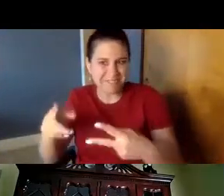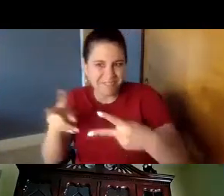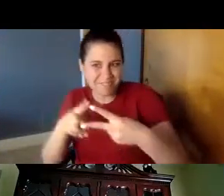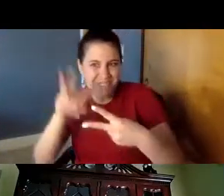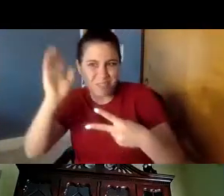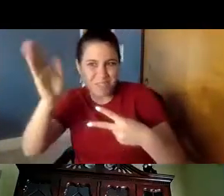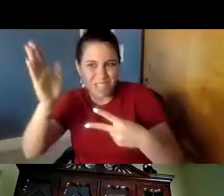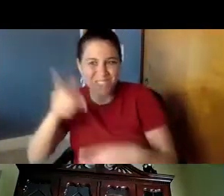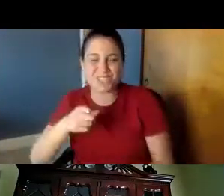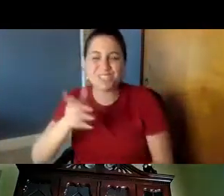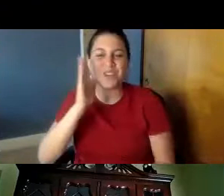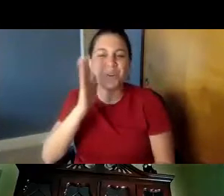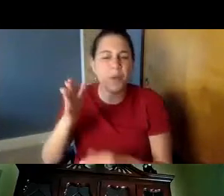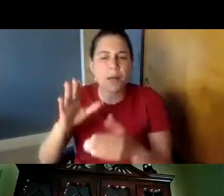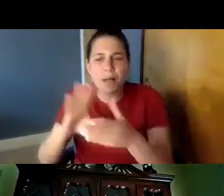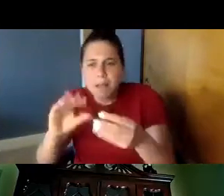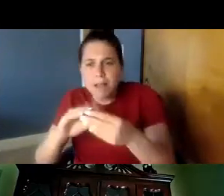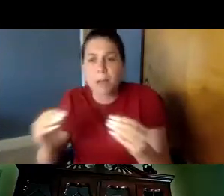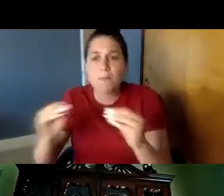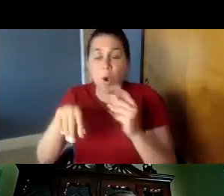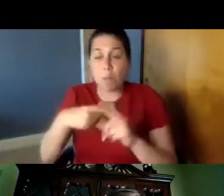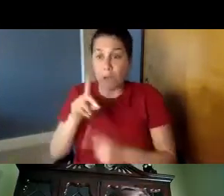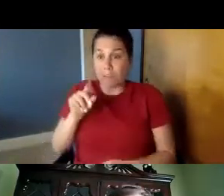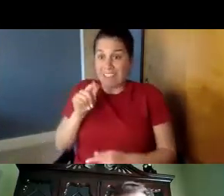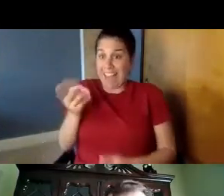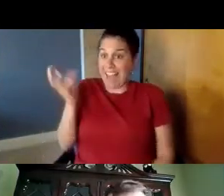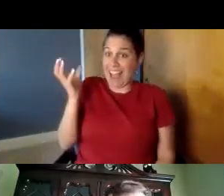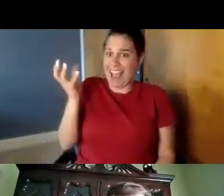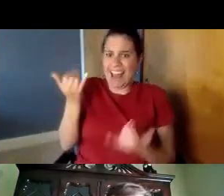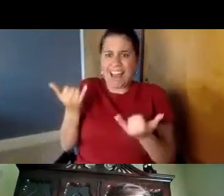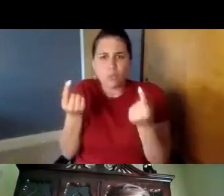little more about how we can put these data into action.